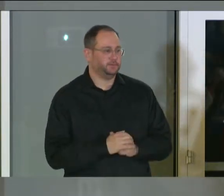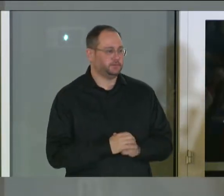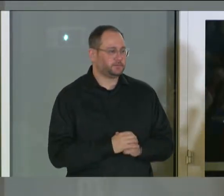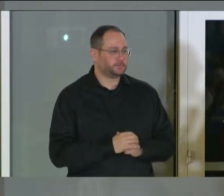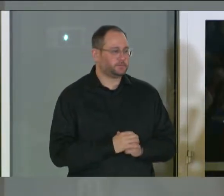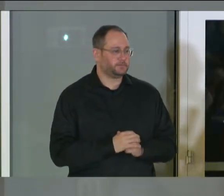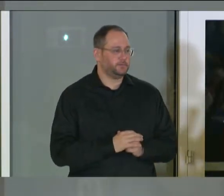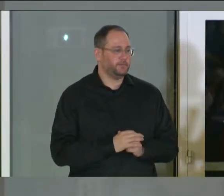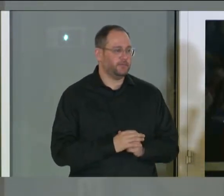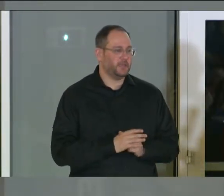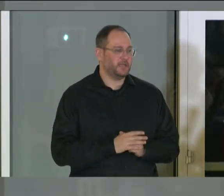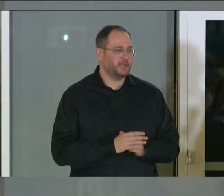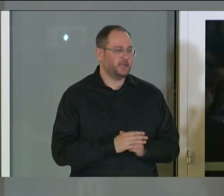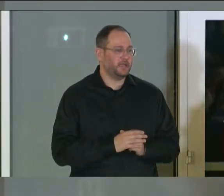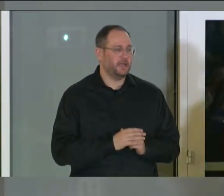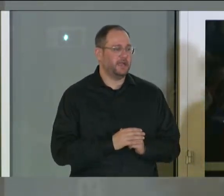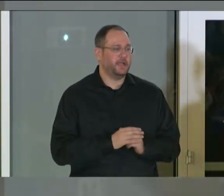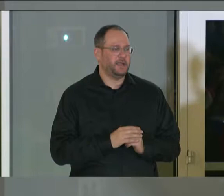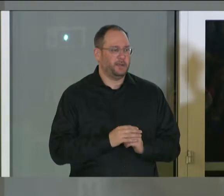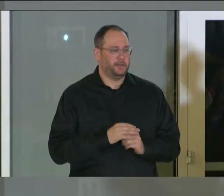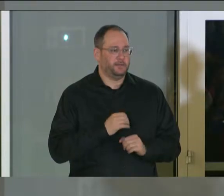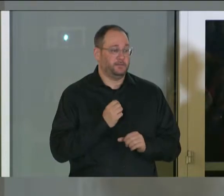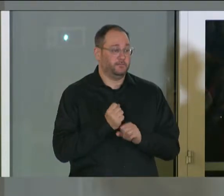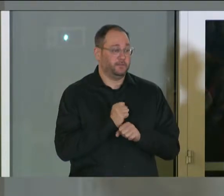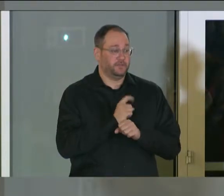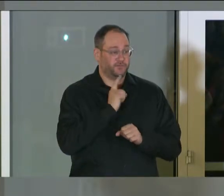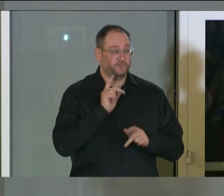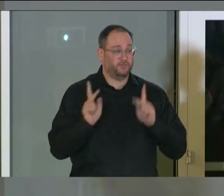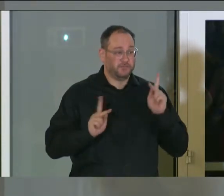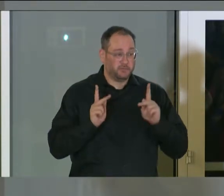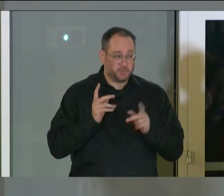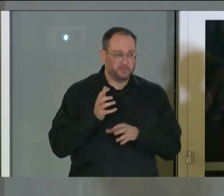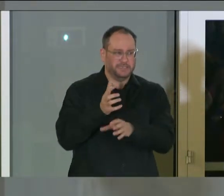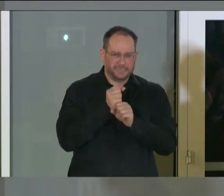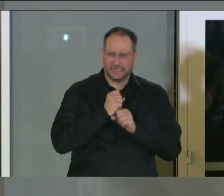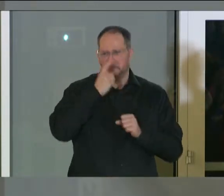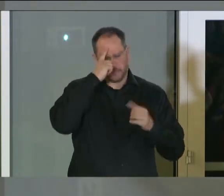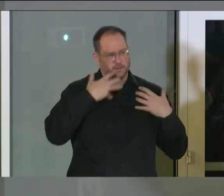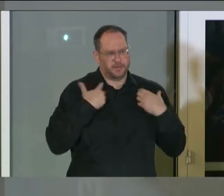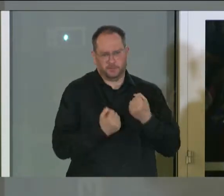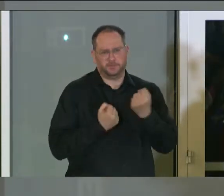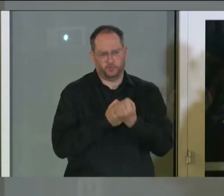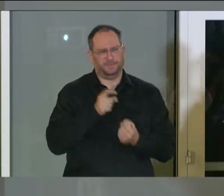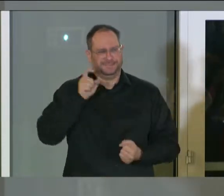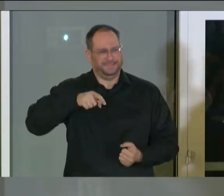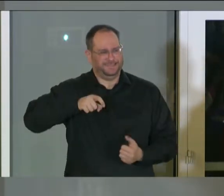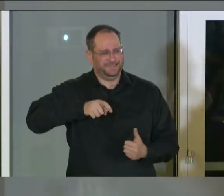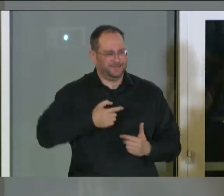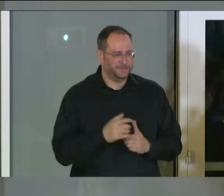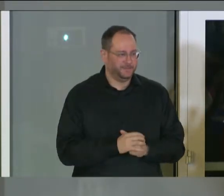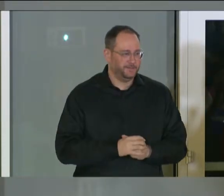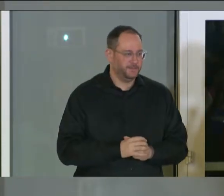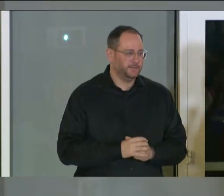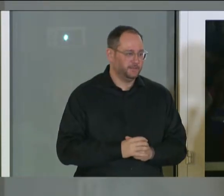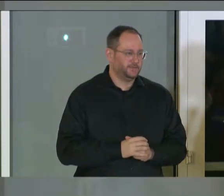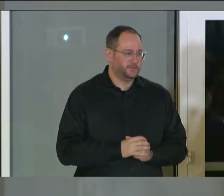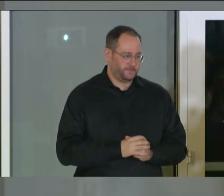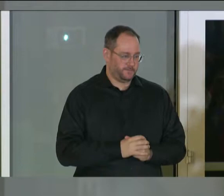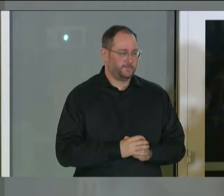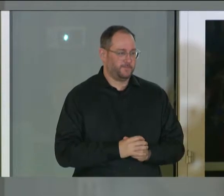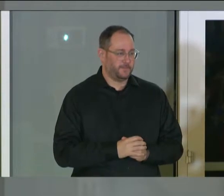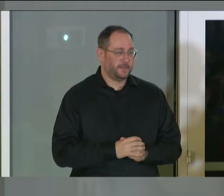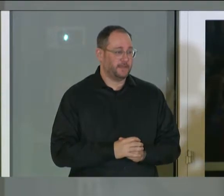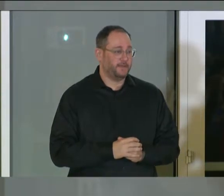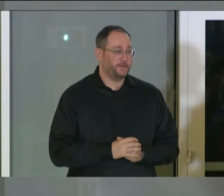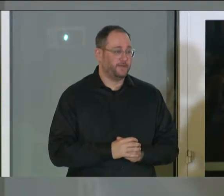make sure people are getting the mental health supports that they need. Our young people, for sure, but many, many